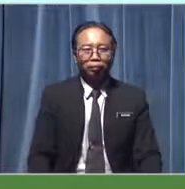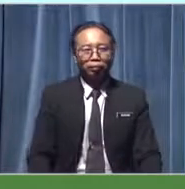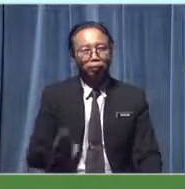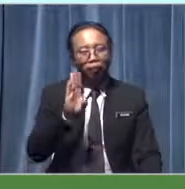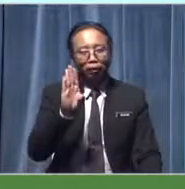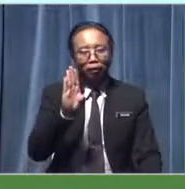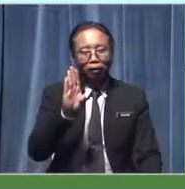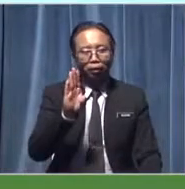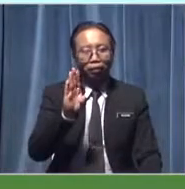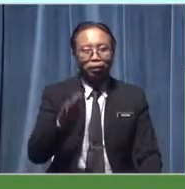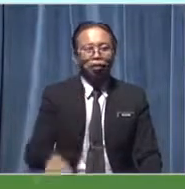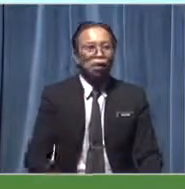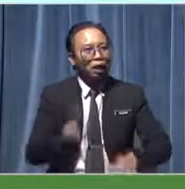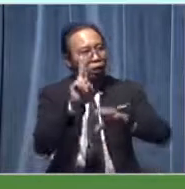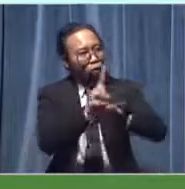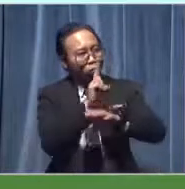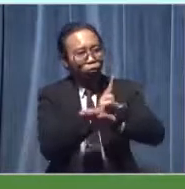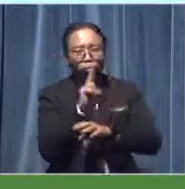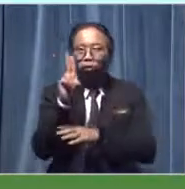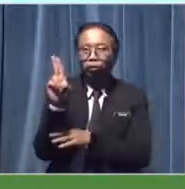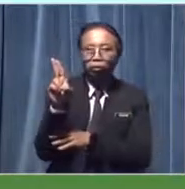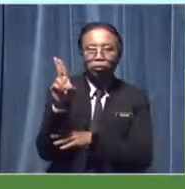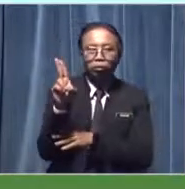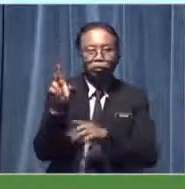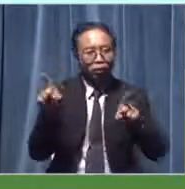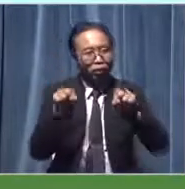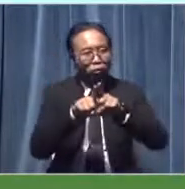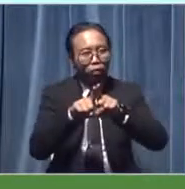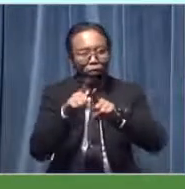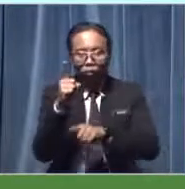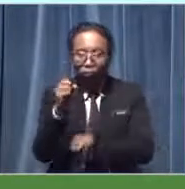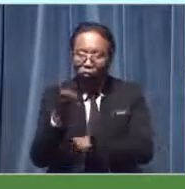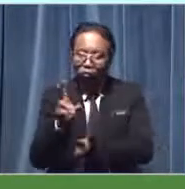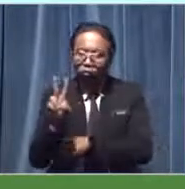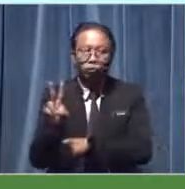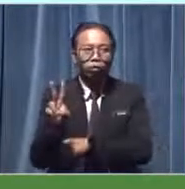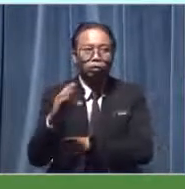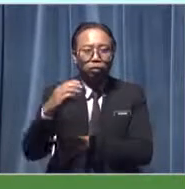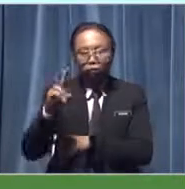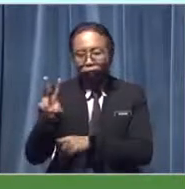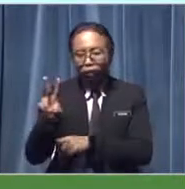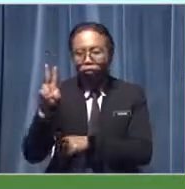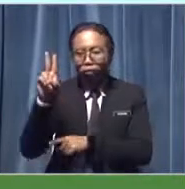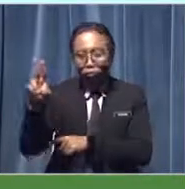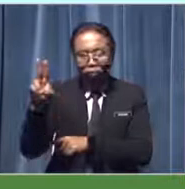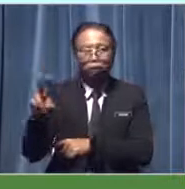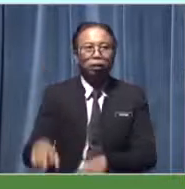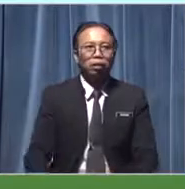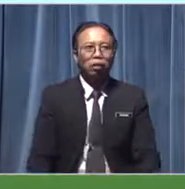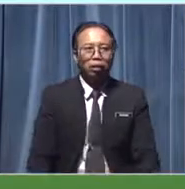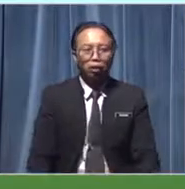B. Use U equals half CV square.